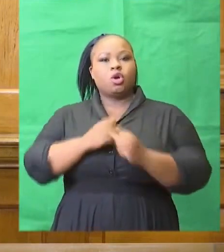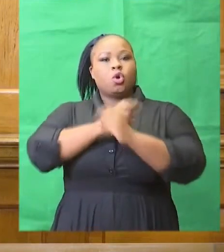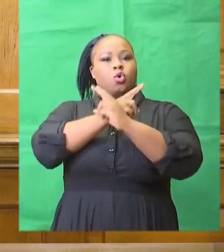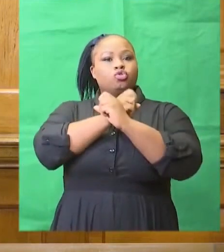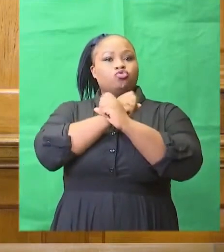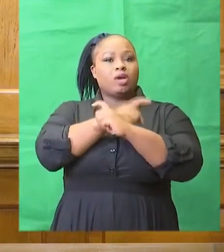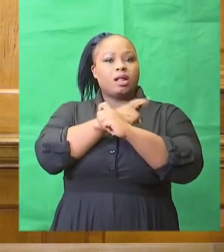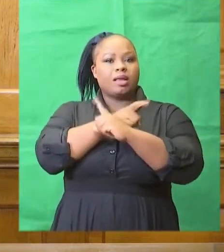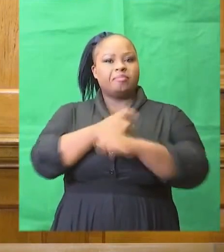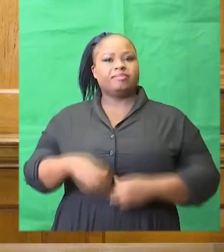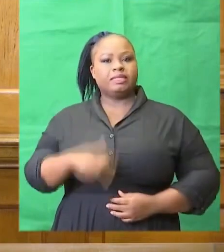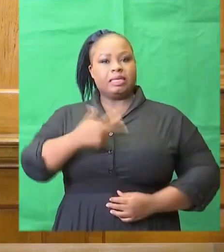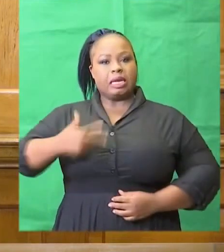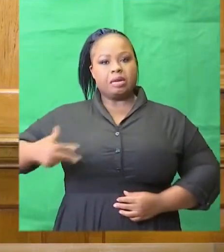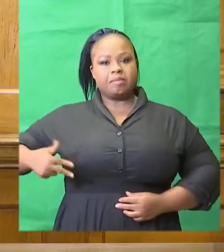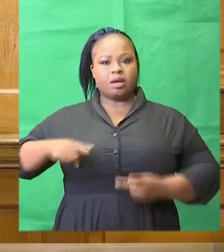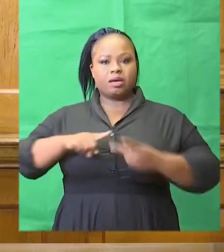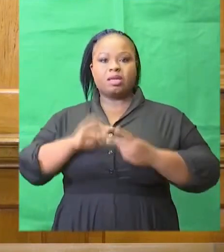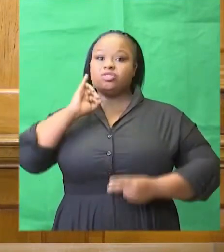Austria, Denmark, and Israel.